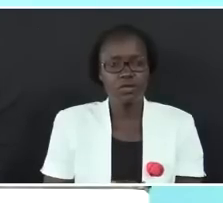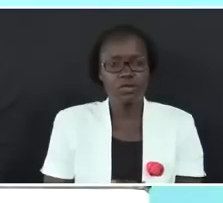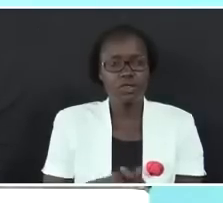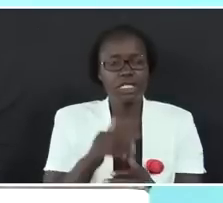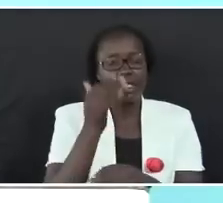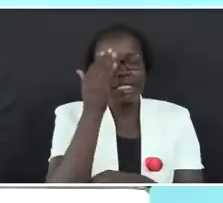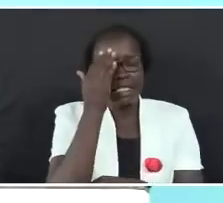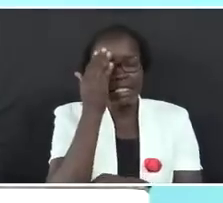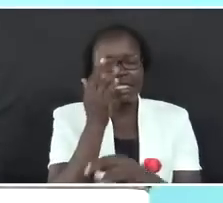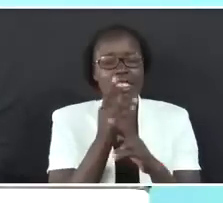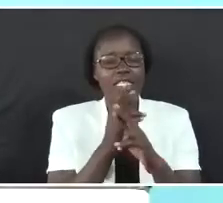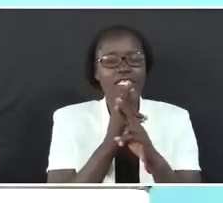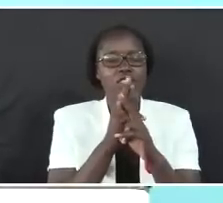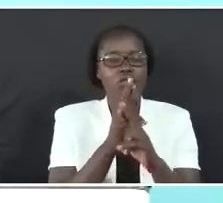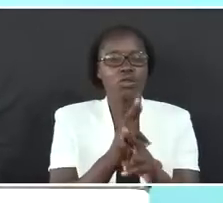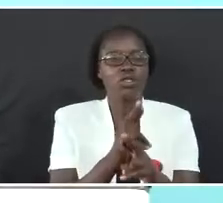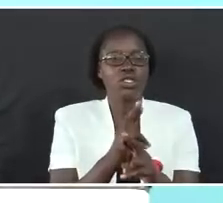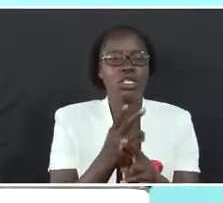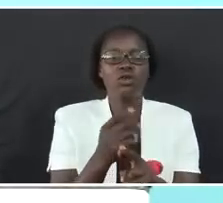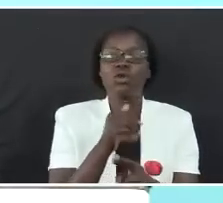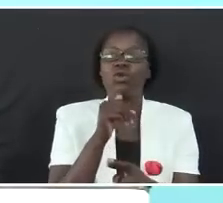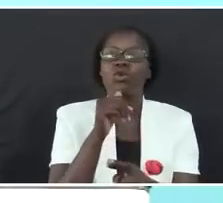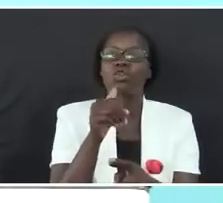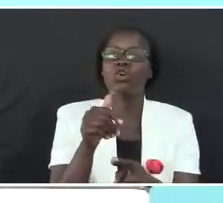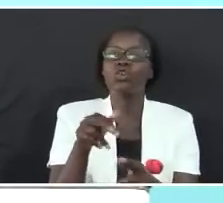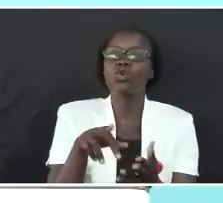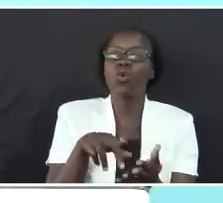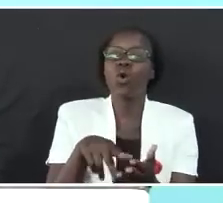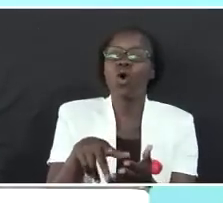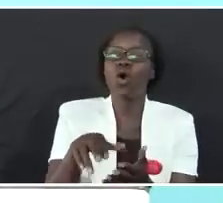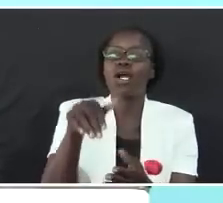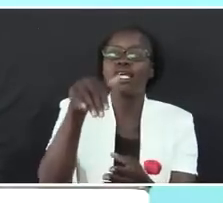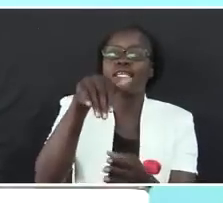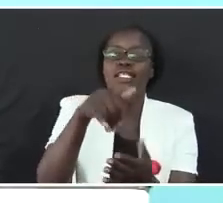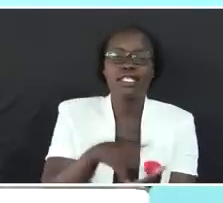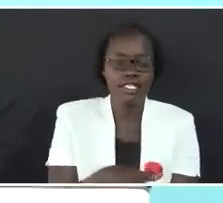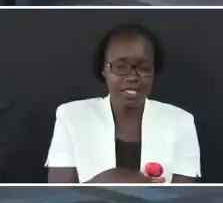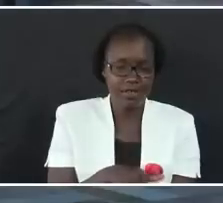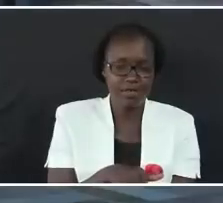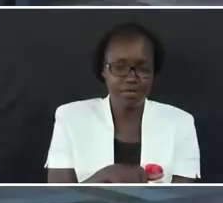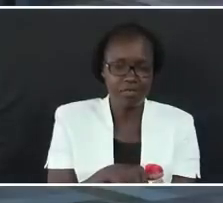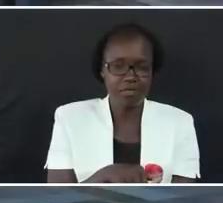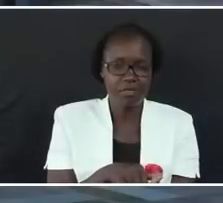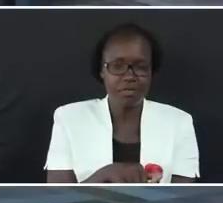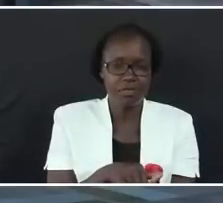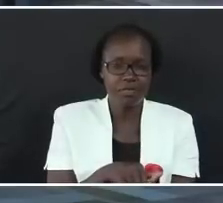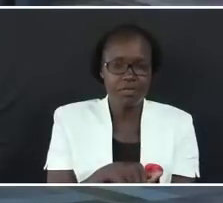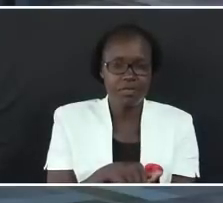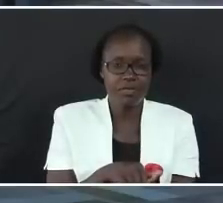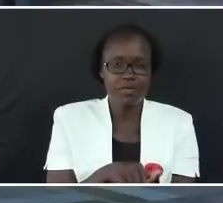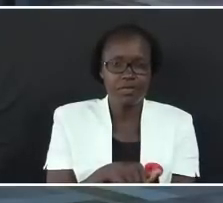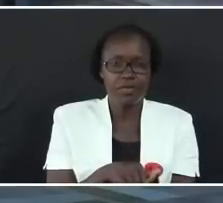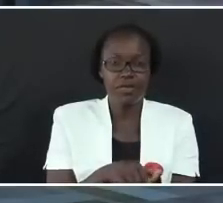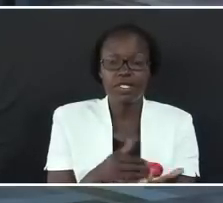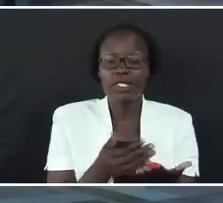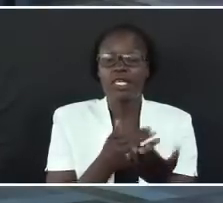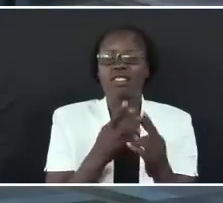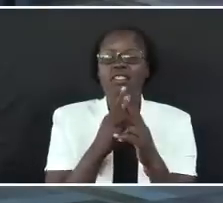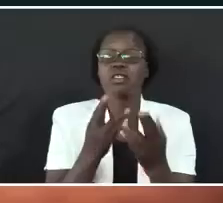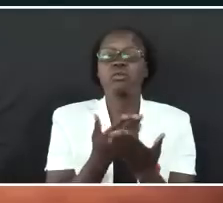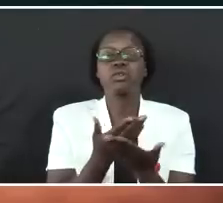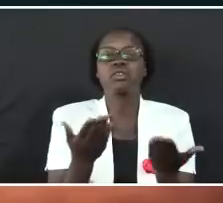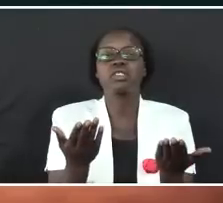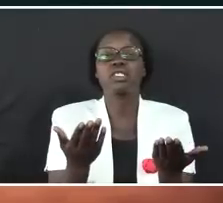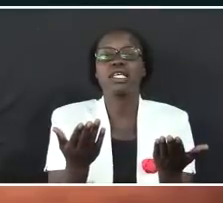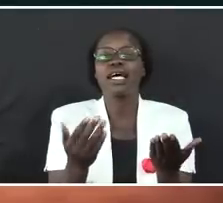Israel's response was, we will not walk in it. That was their response. Oh yes,